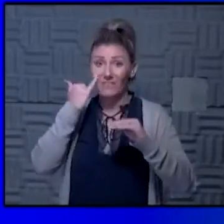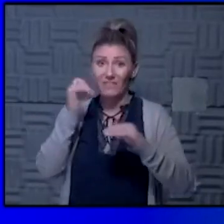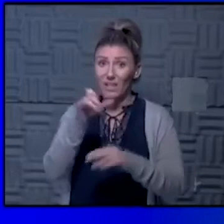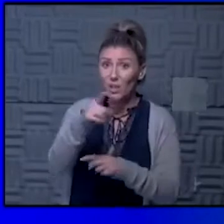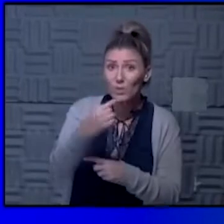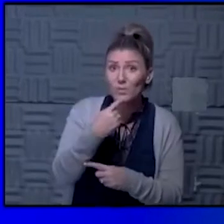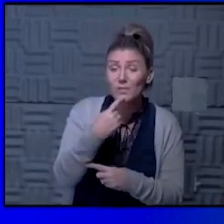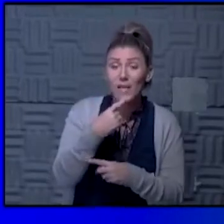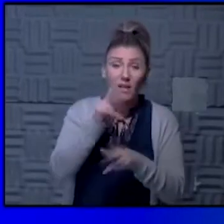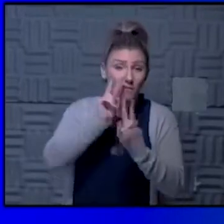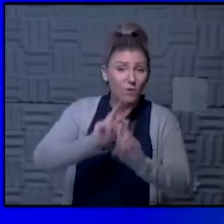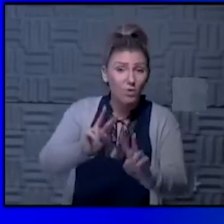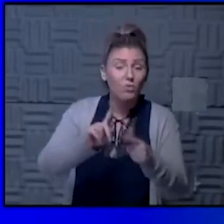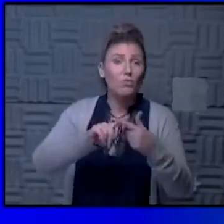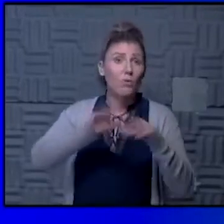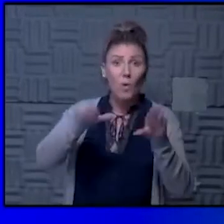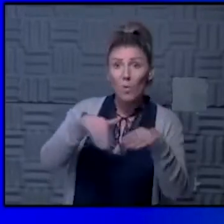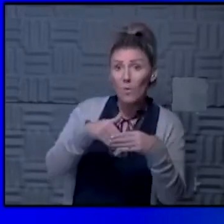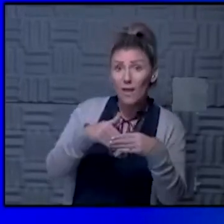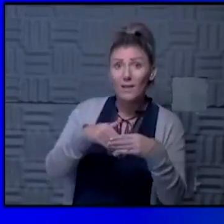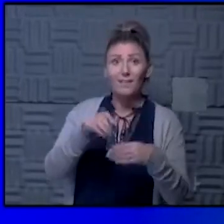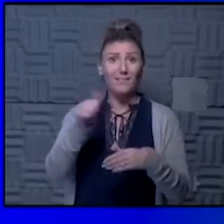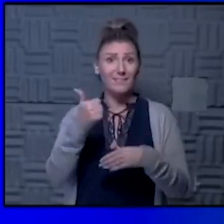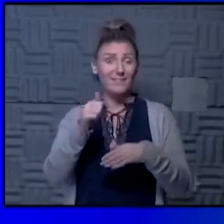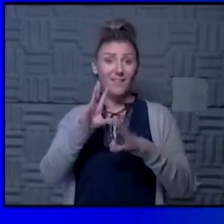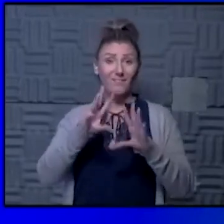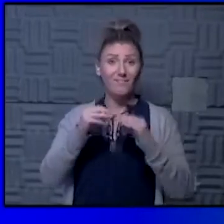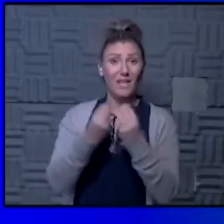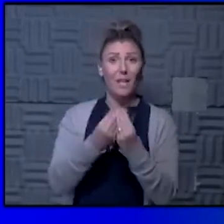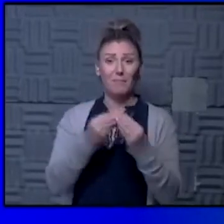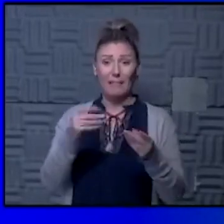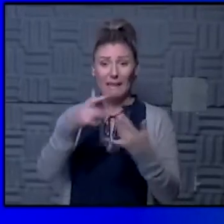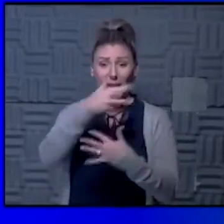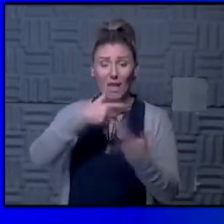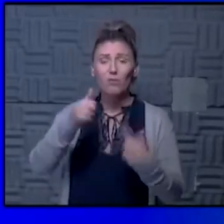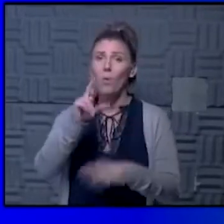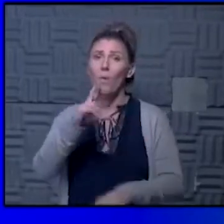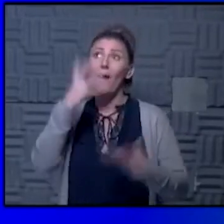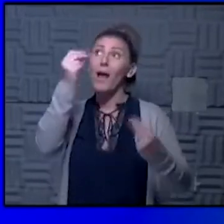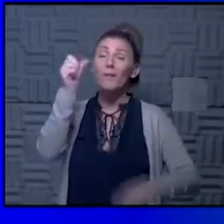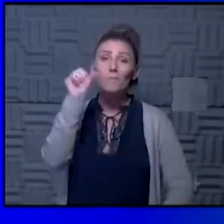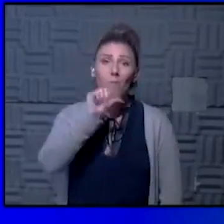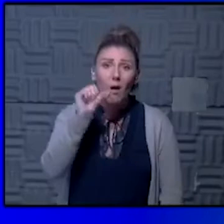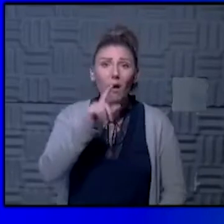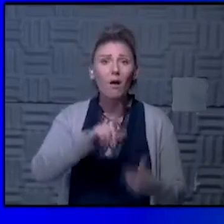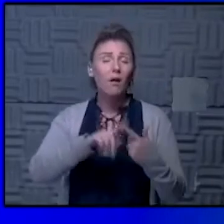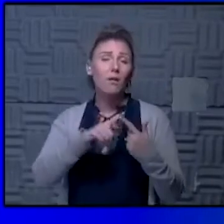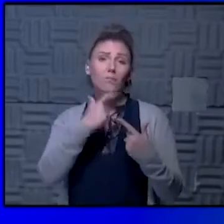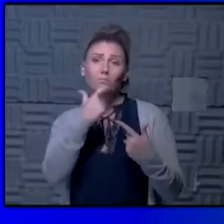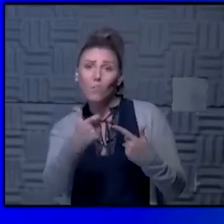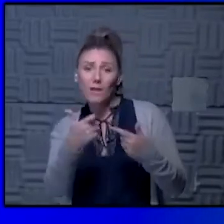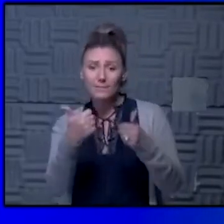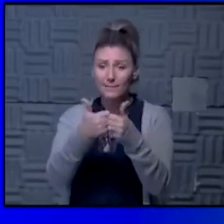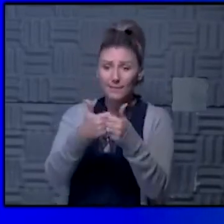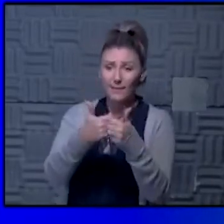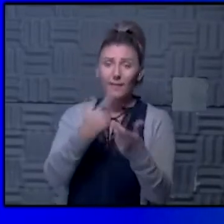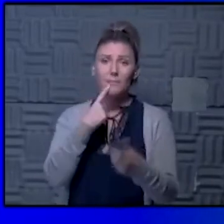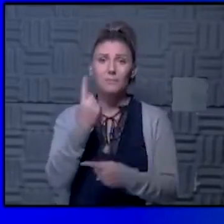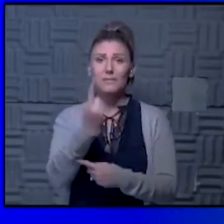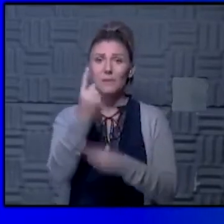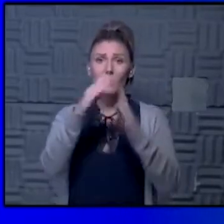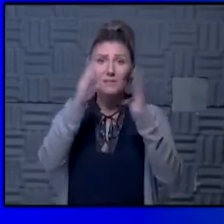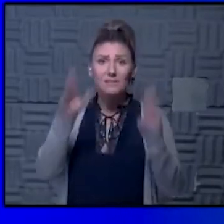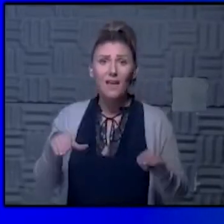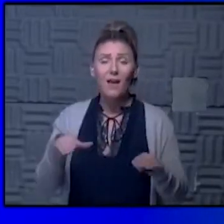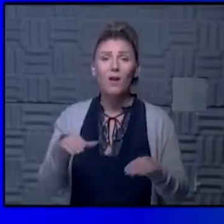you said, a funeral or a wedding, which is another family gathering, or whether it's out at a bar, watching a game, or at somebody's house, as we heard